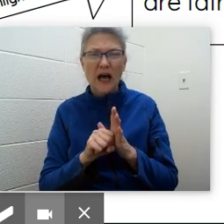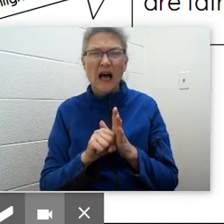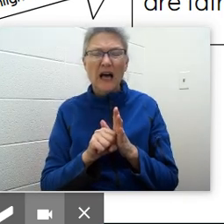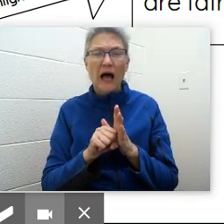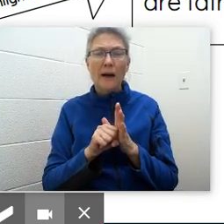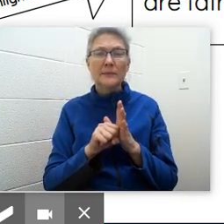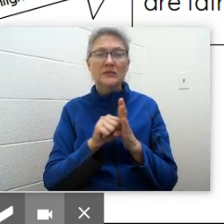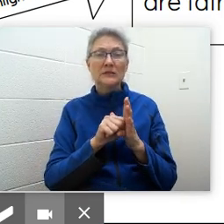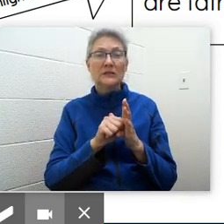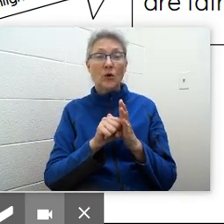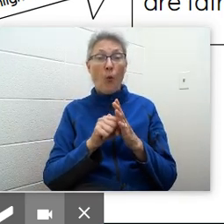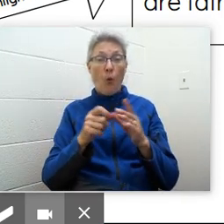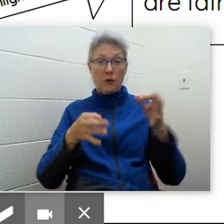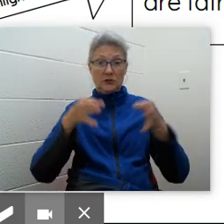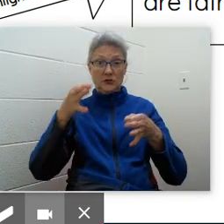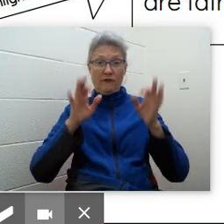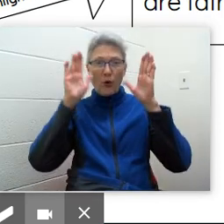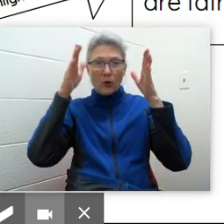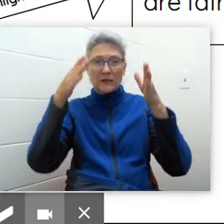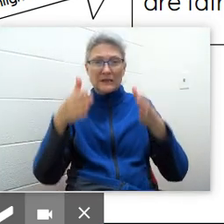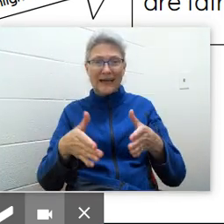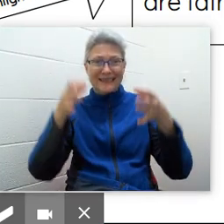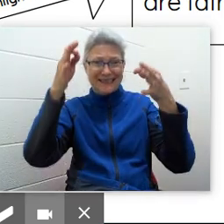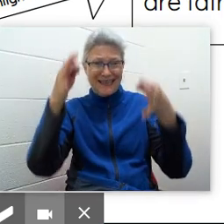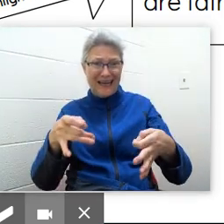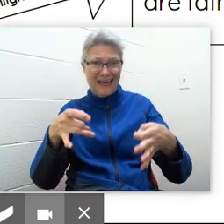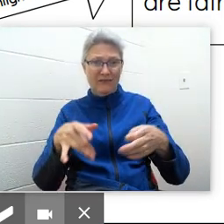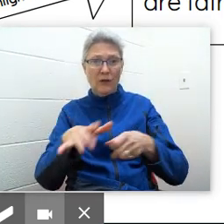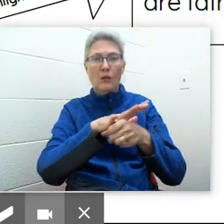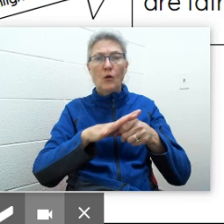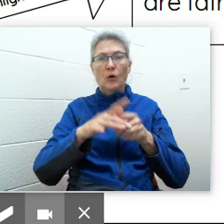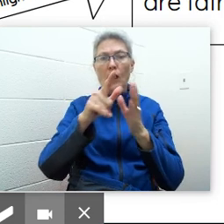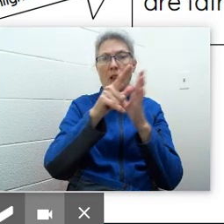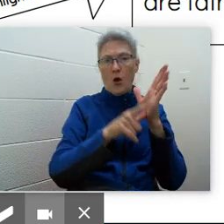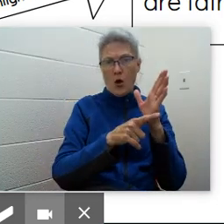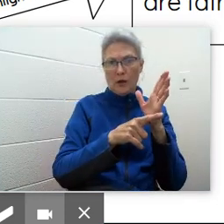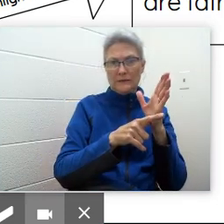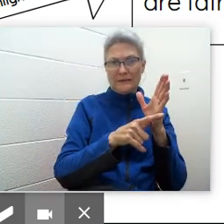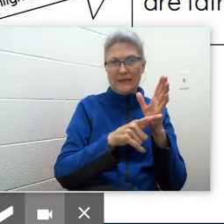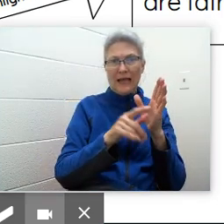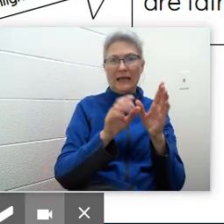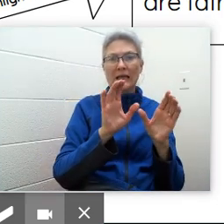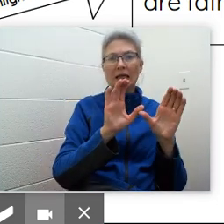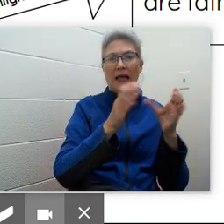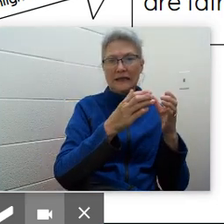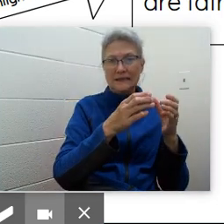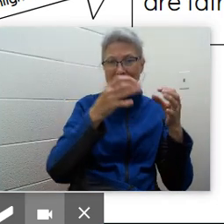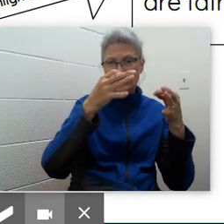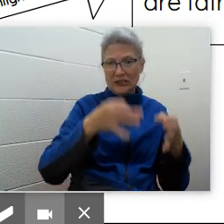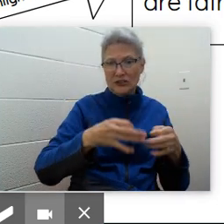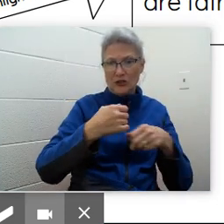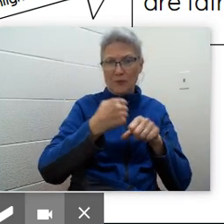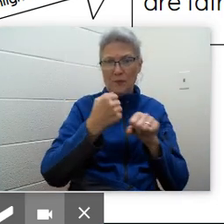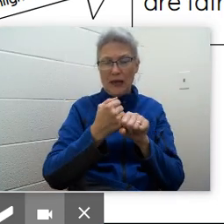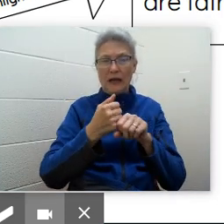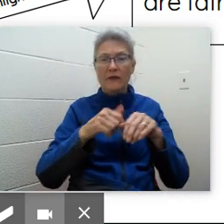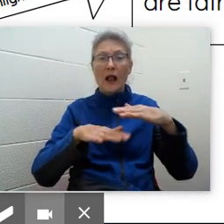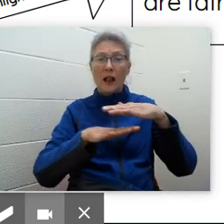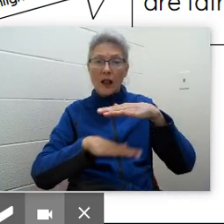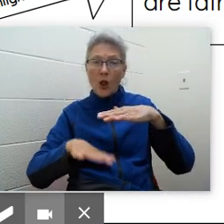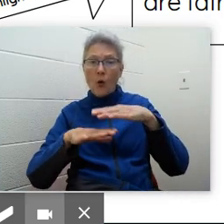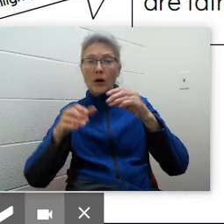state constitution. Use the highlighting tool to highlight the key details from paragraph 9. We are looking for who is in the